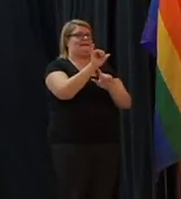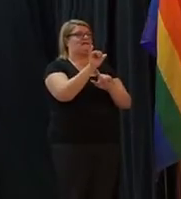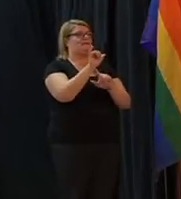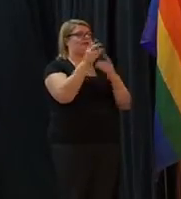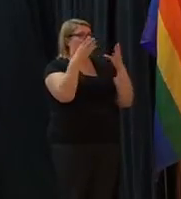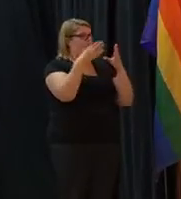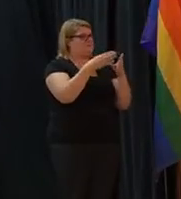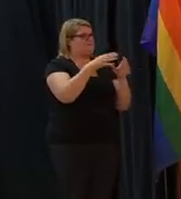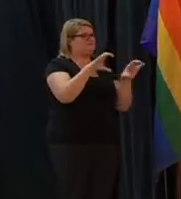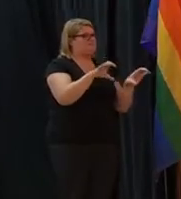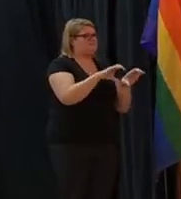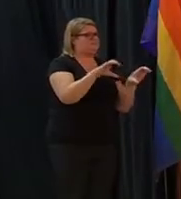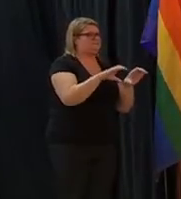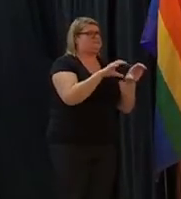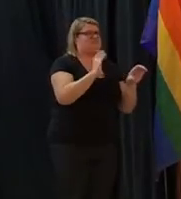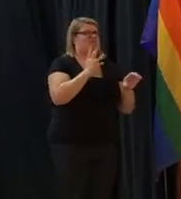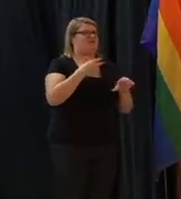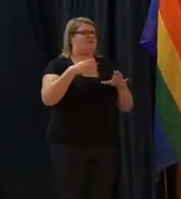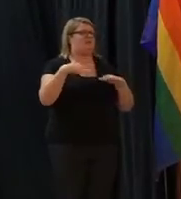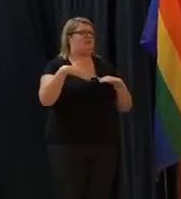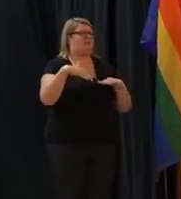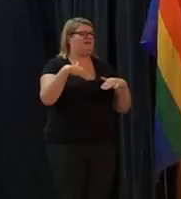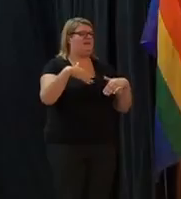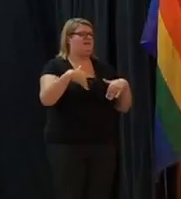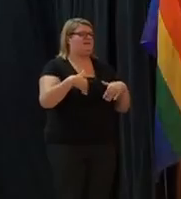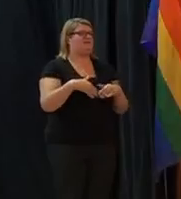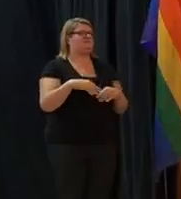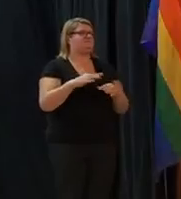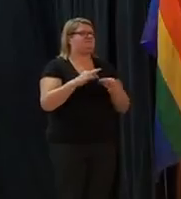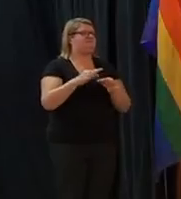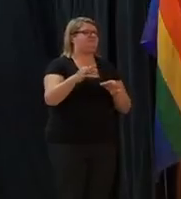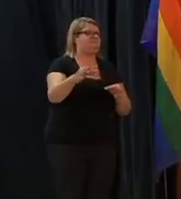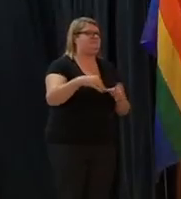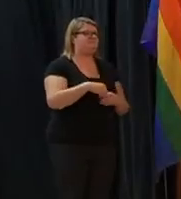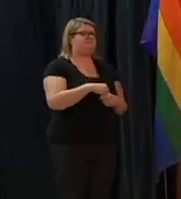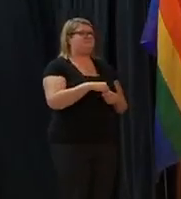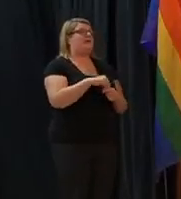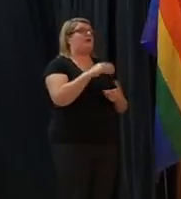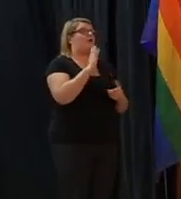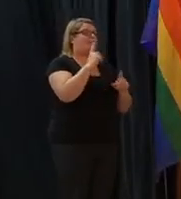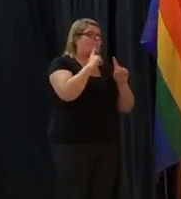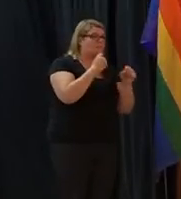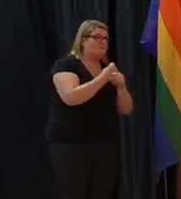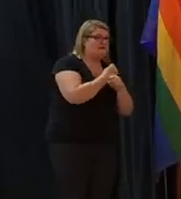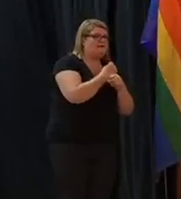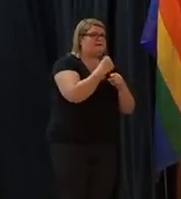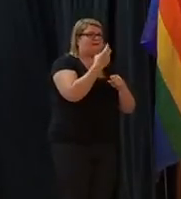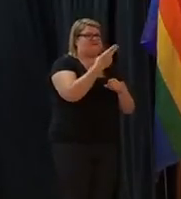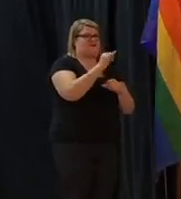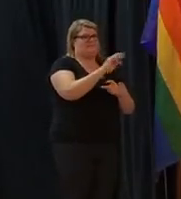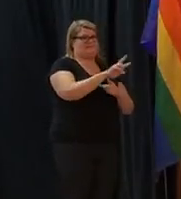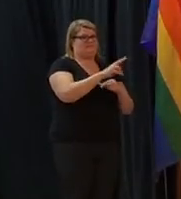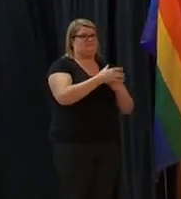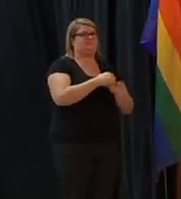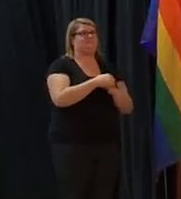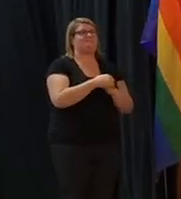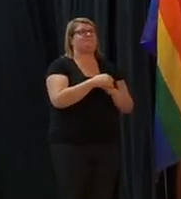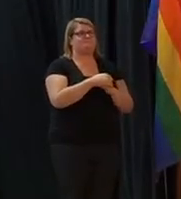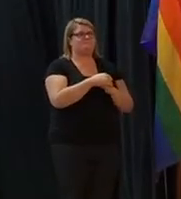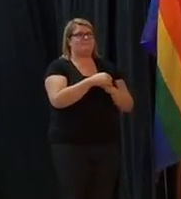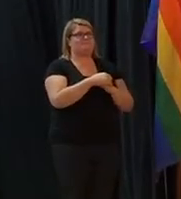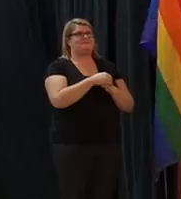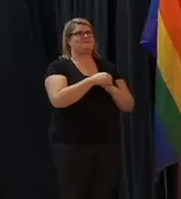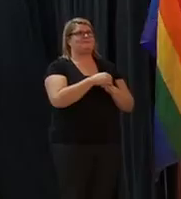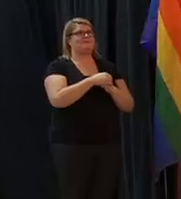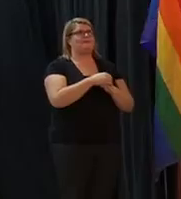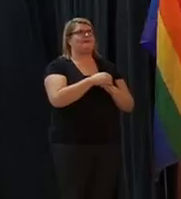the only area of intervention is the fight against HIV in Rwanda, whereby most of the gay are just associated with